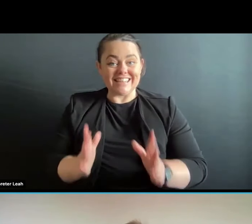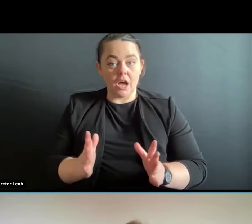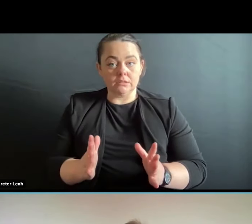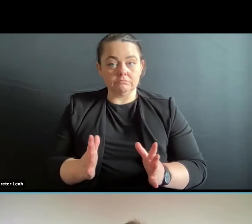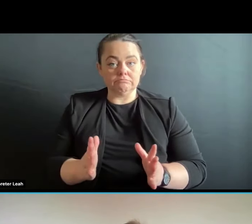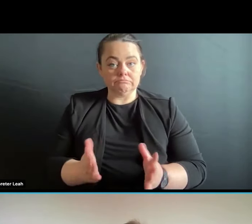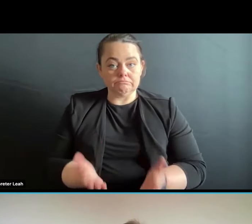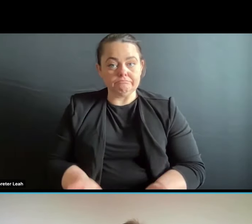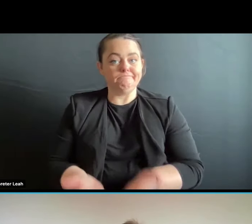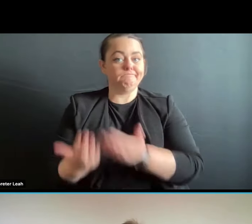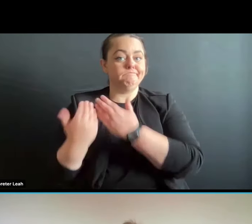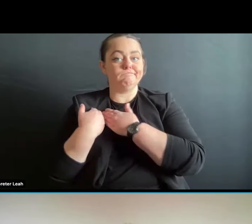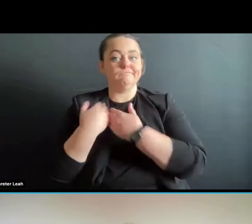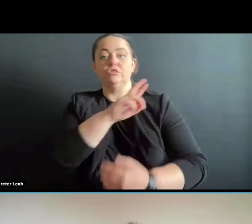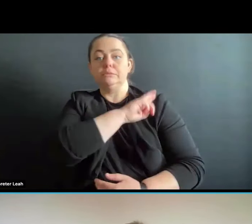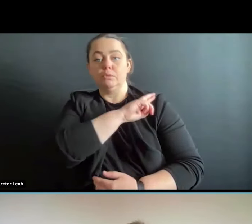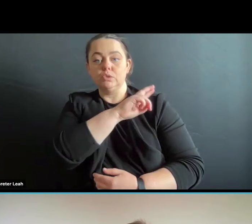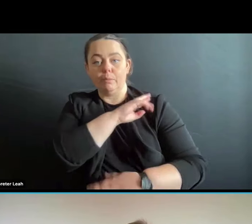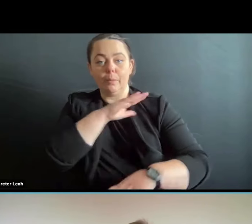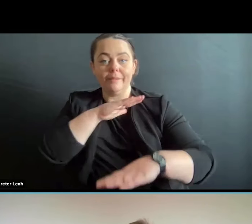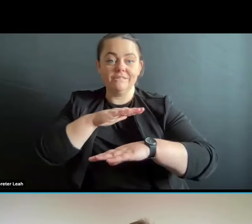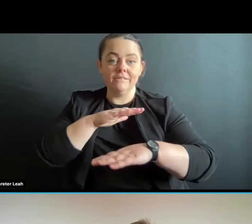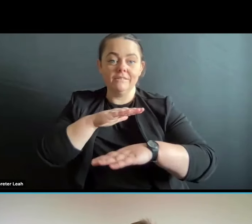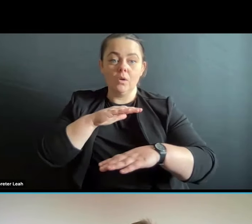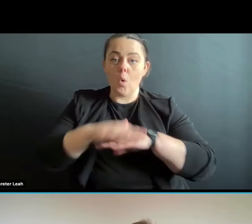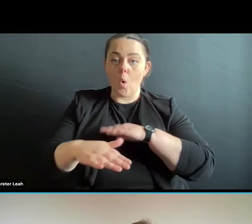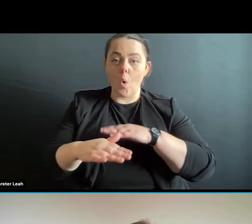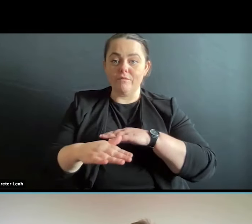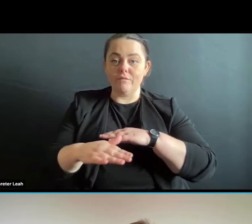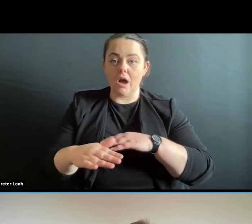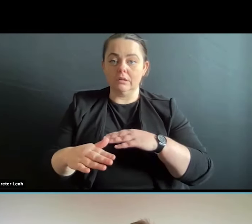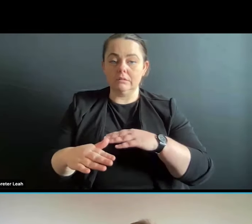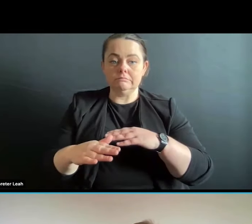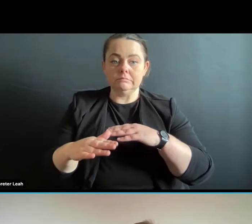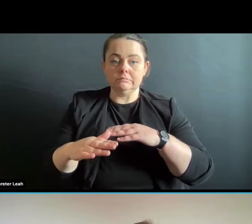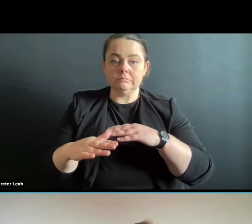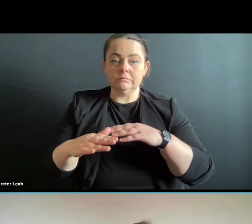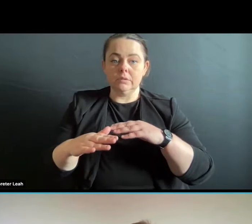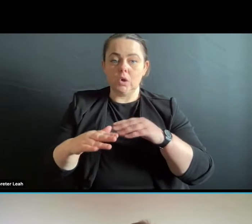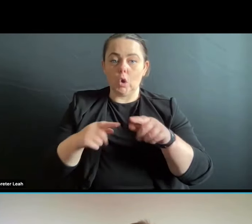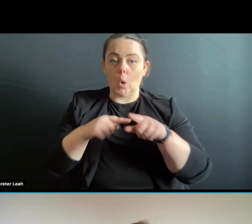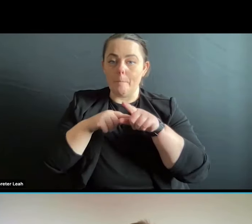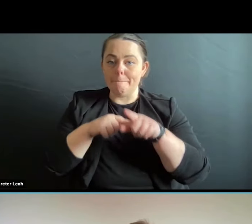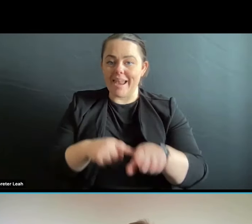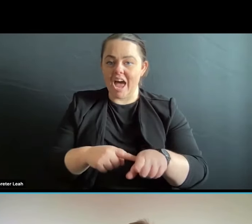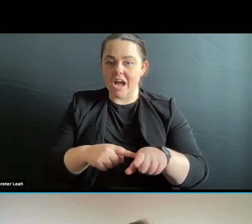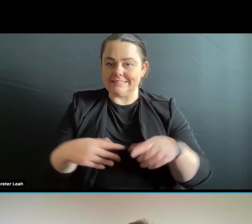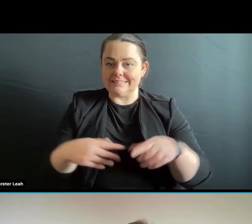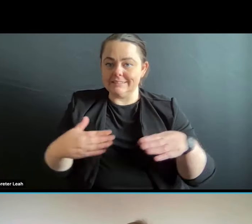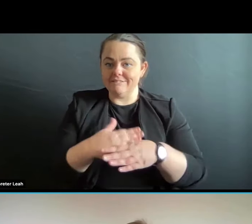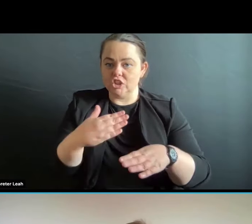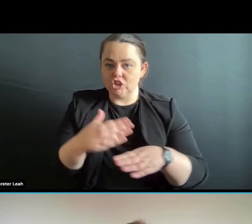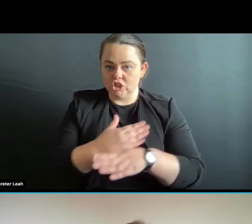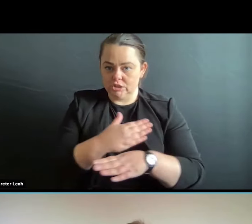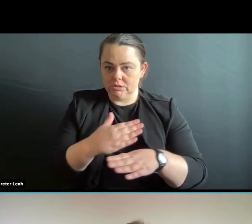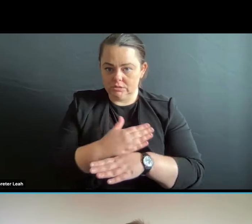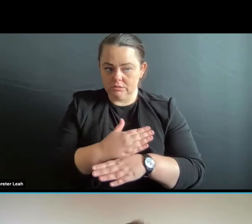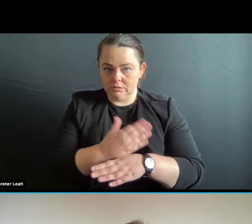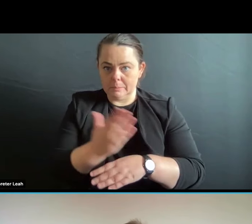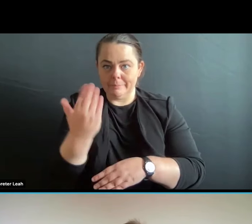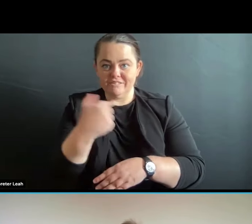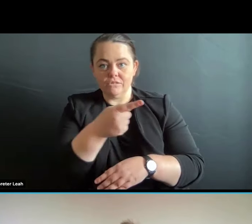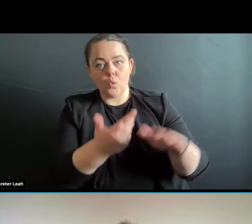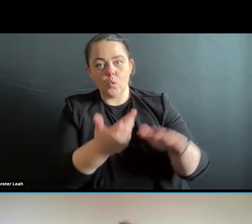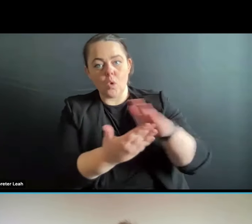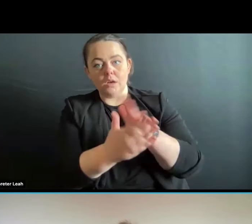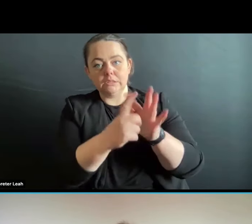for the prudential compliance function when that function transferred across to the Commission from the